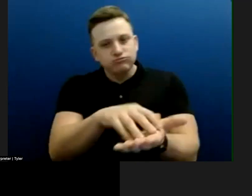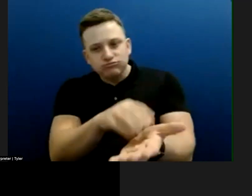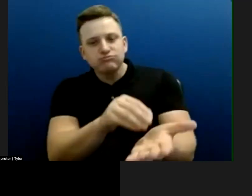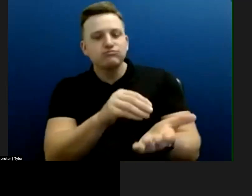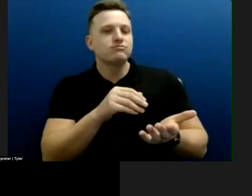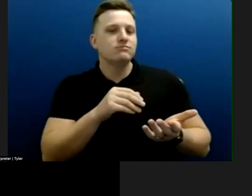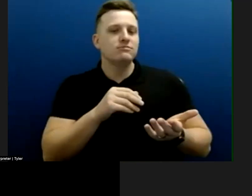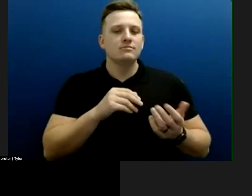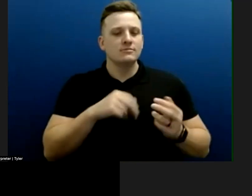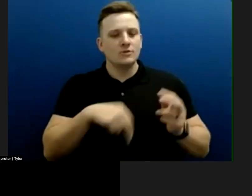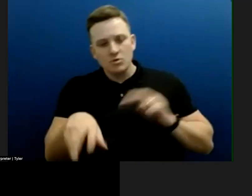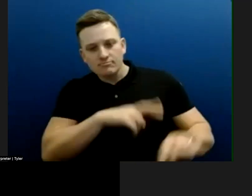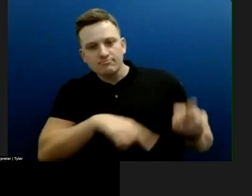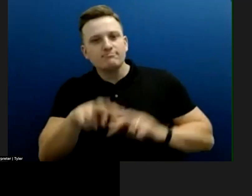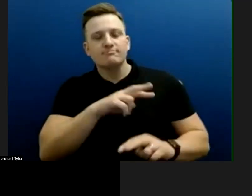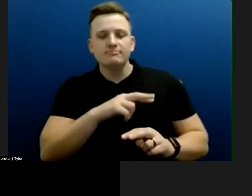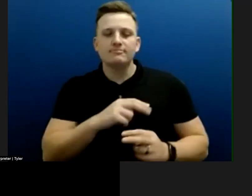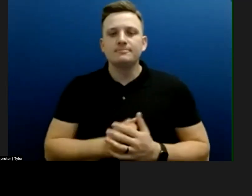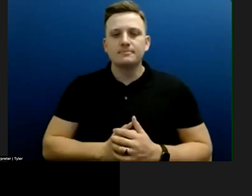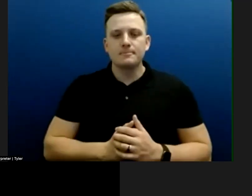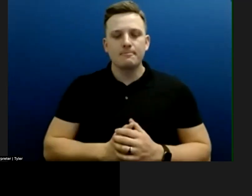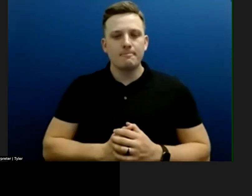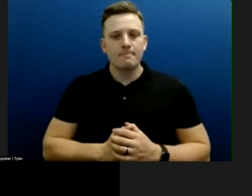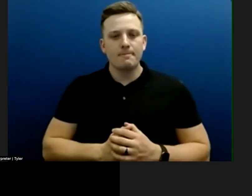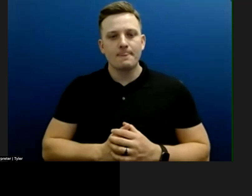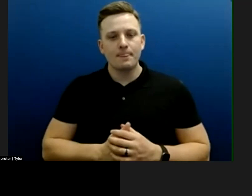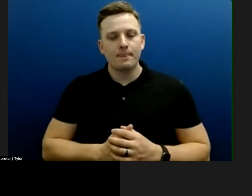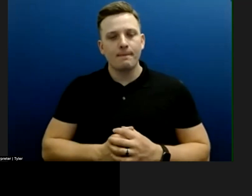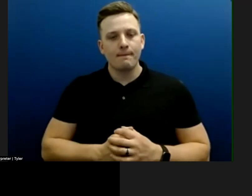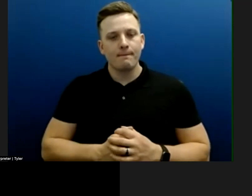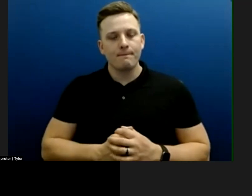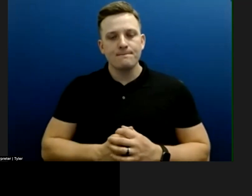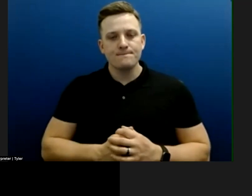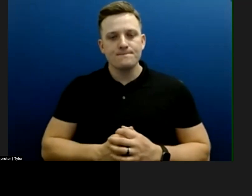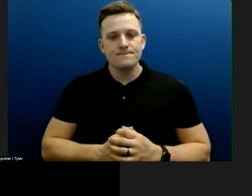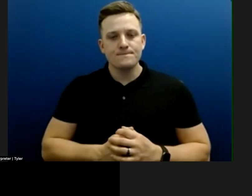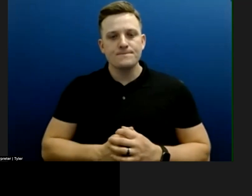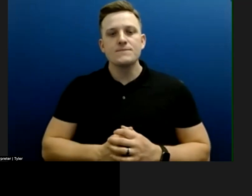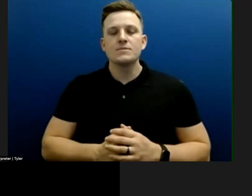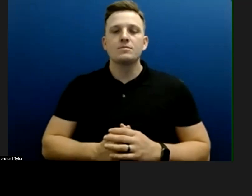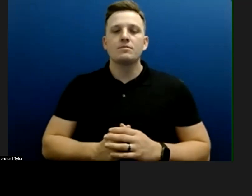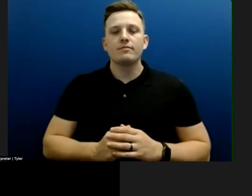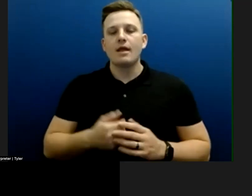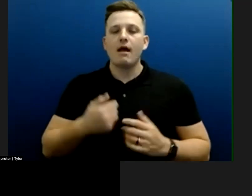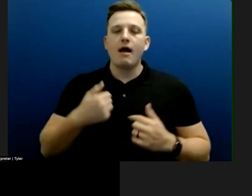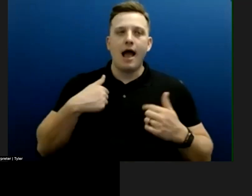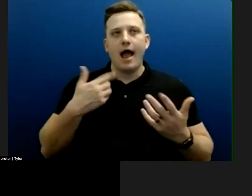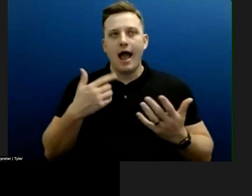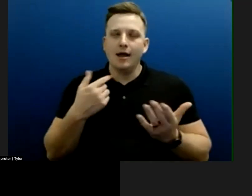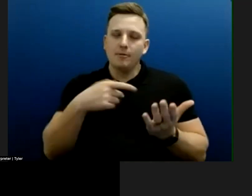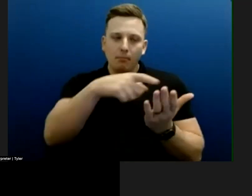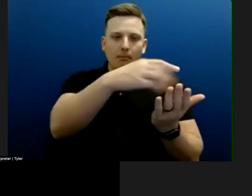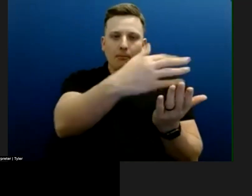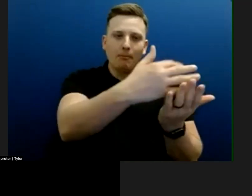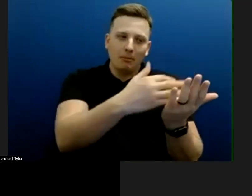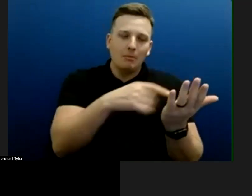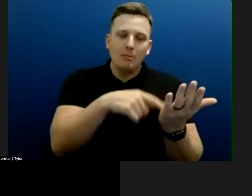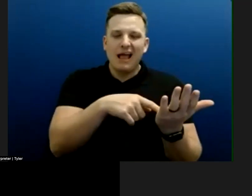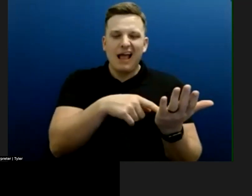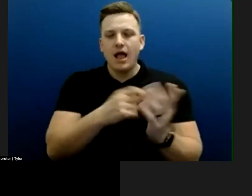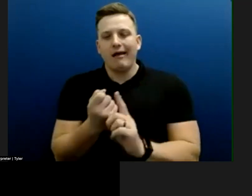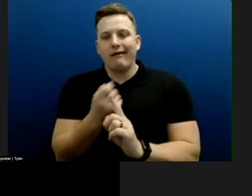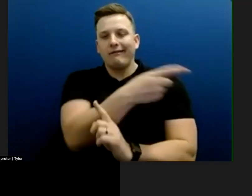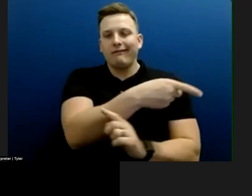just our field here. There's a really about this is one of the ones where I'm going to go off on a slight tangent, because I'm